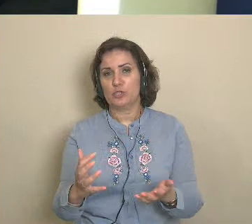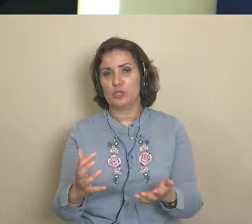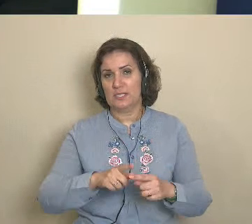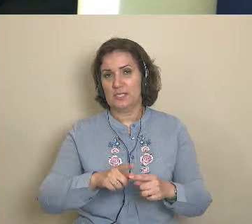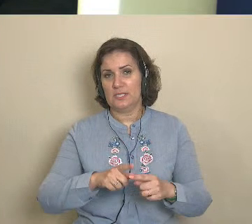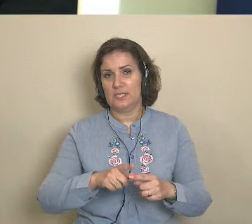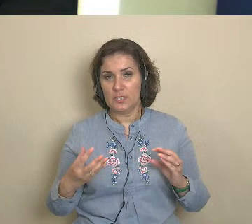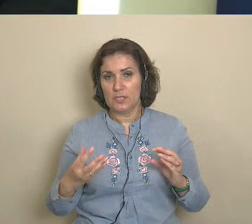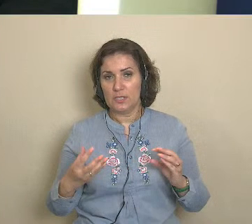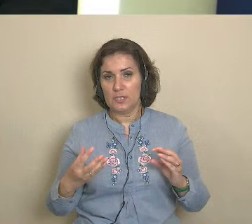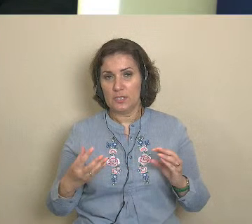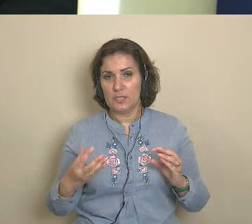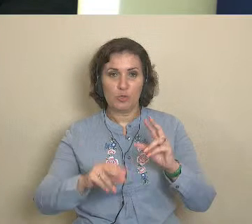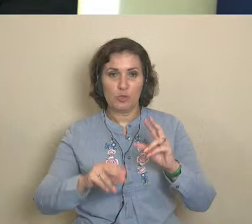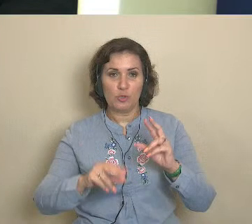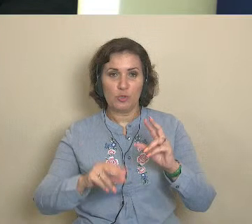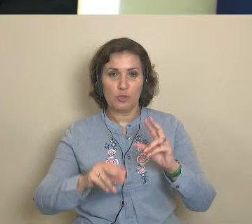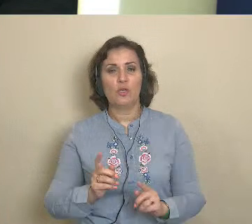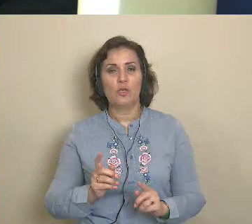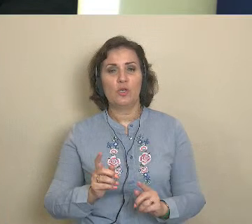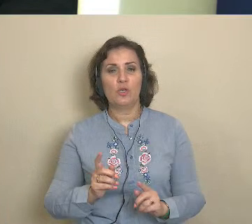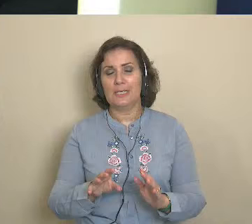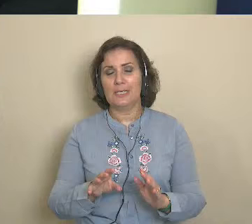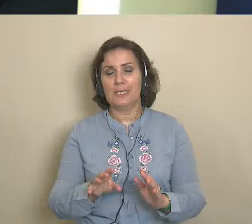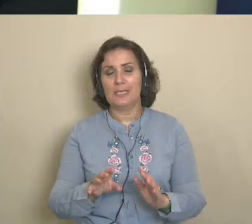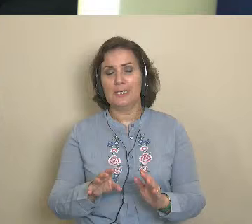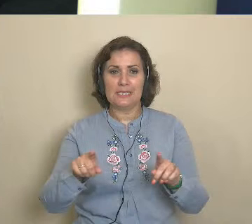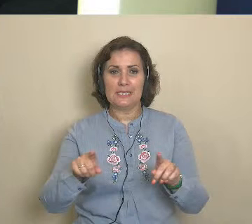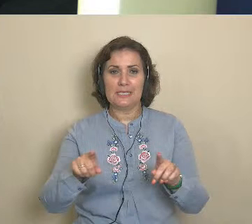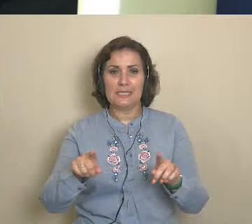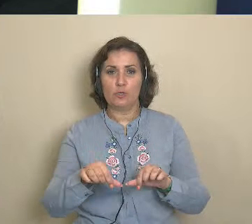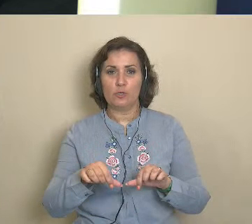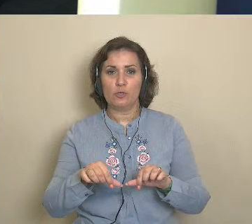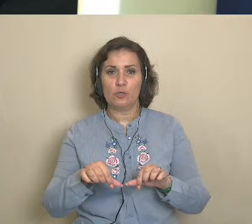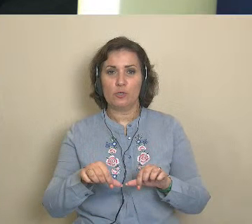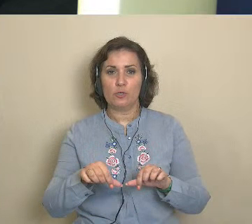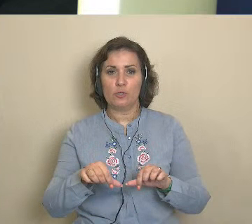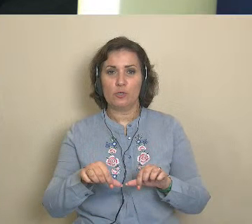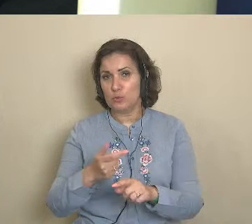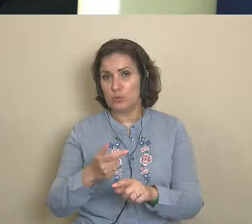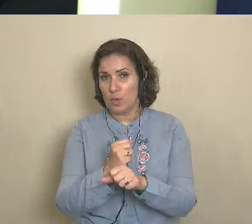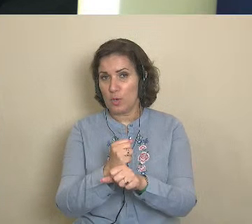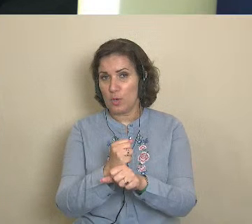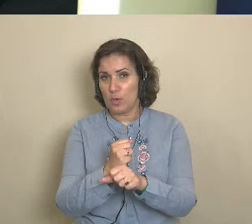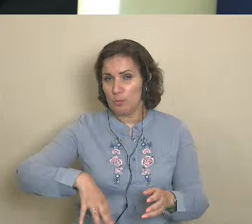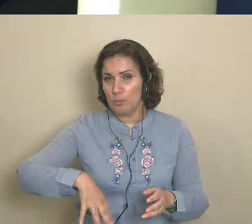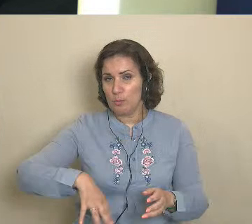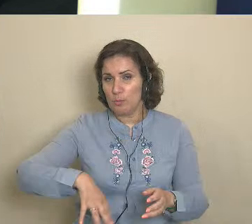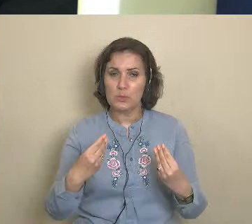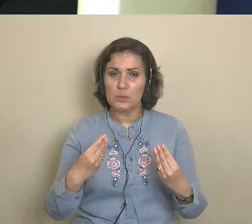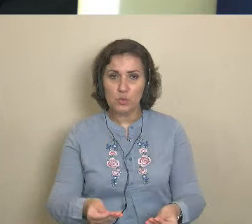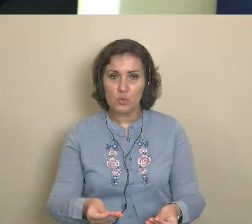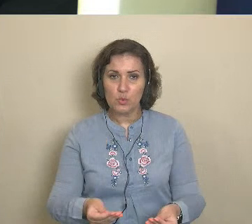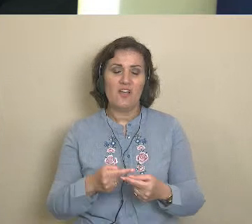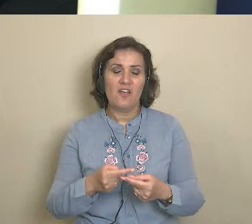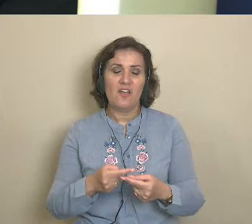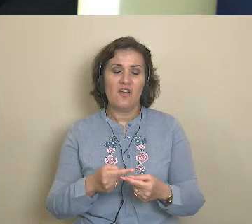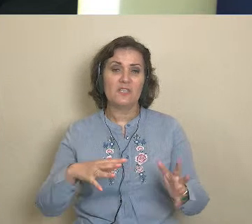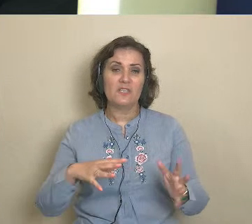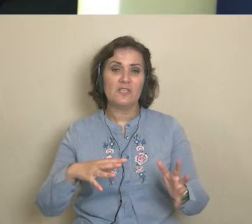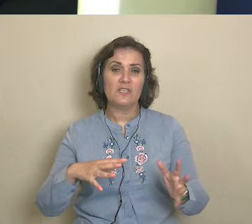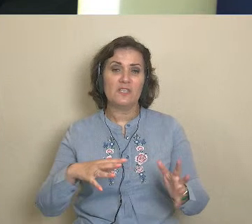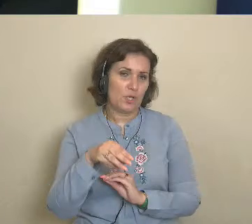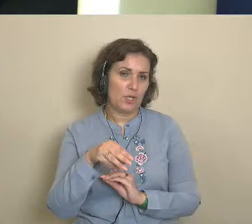will allow for the voters to exercise their voting rights. If PCs do everything well, and